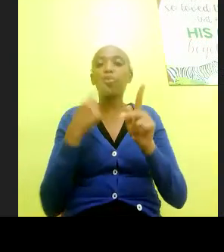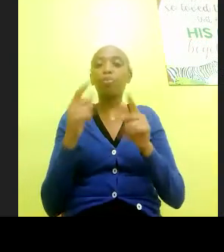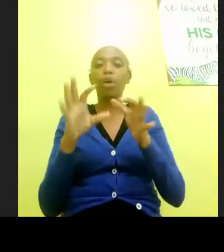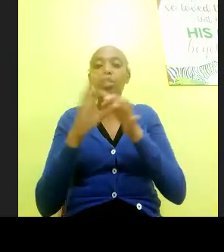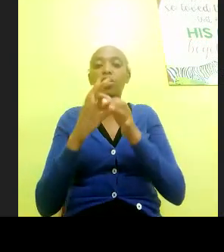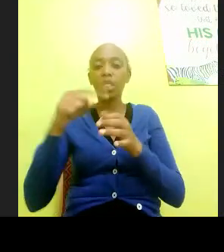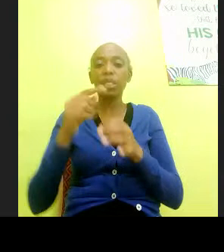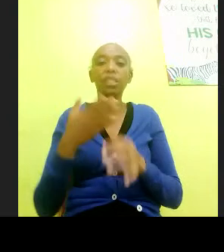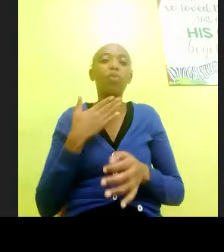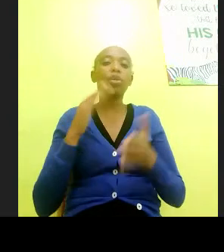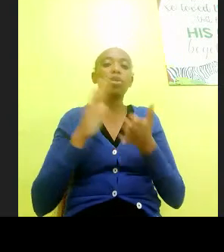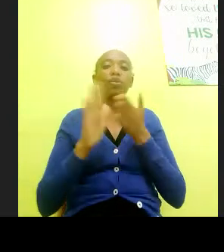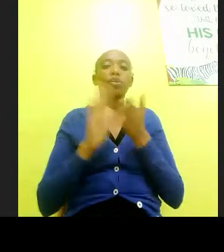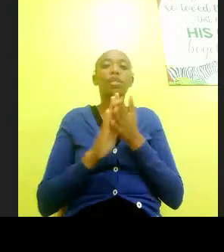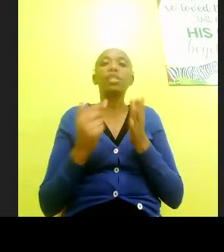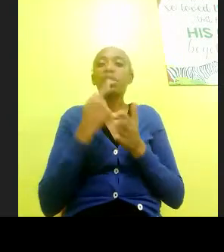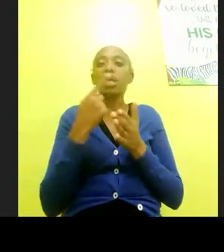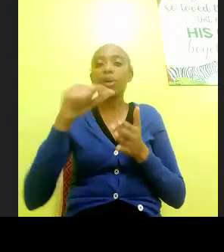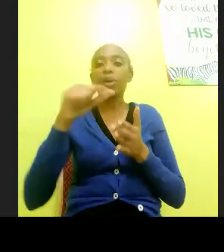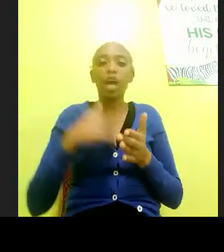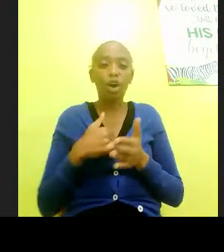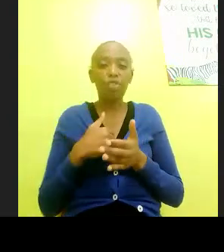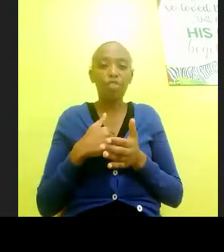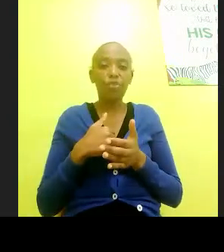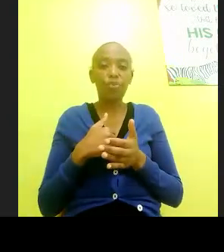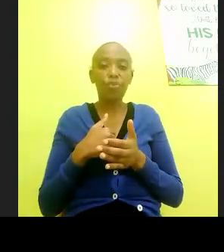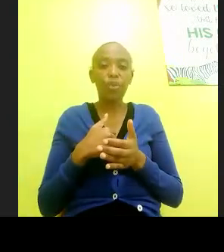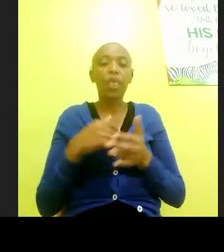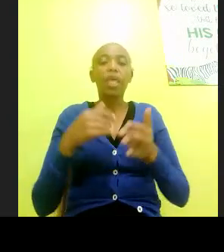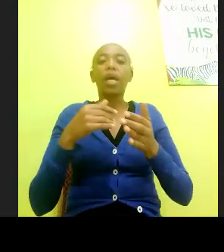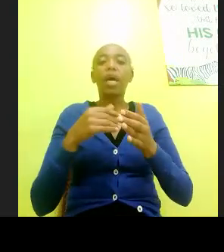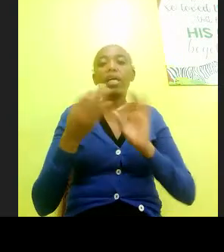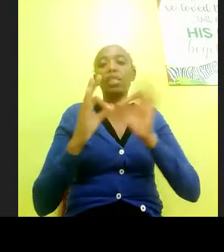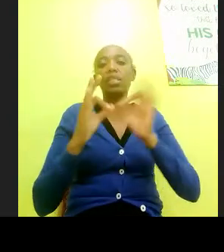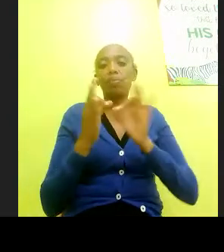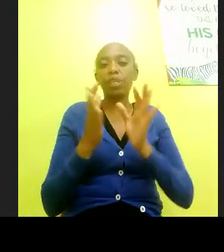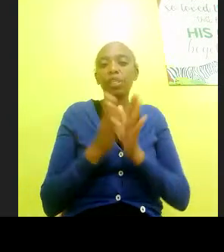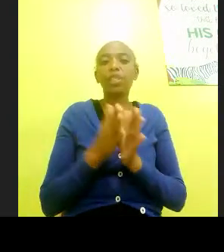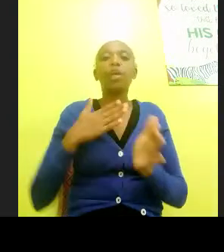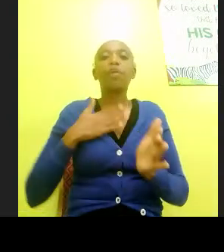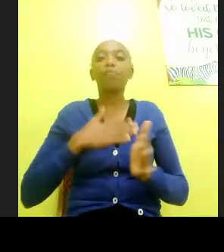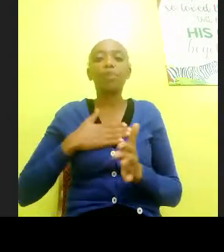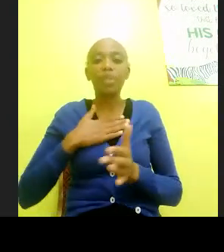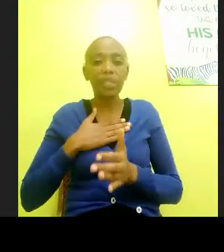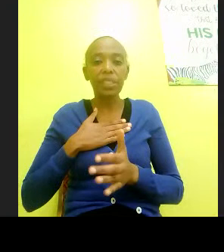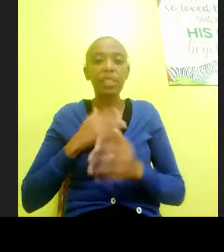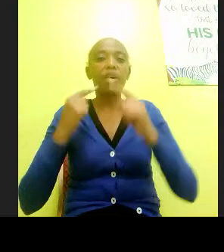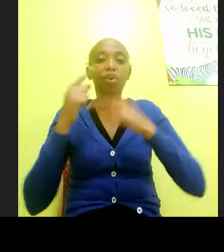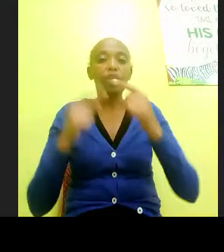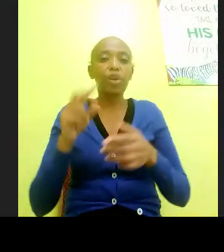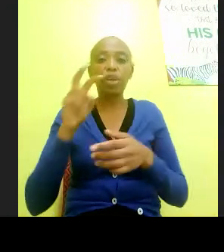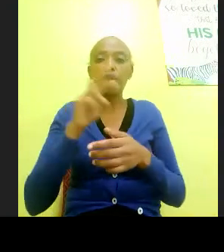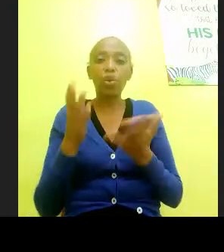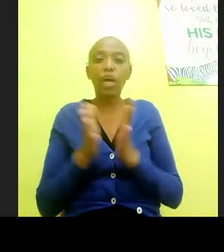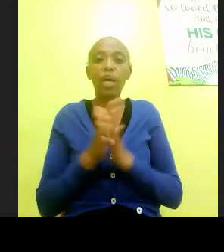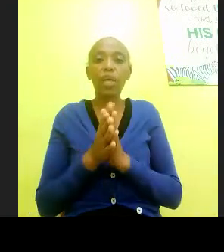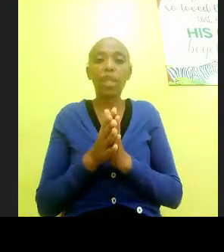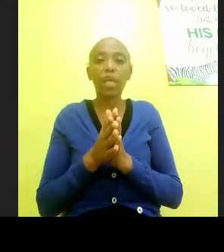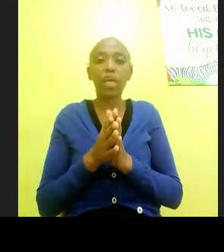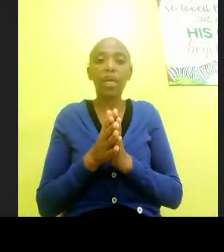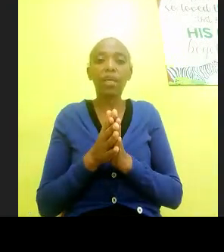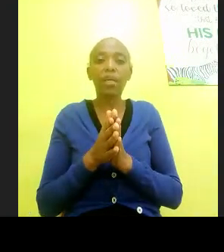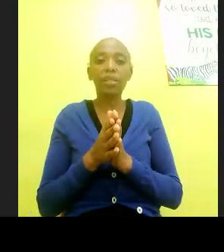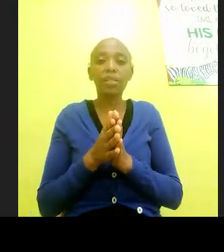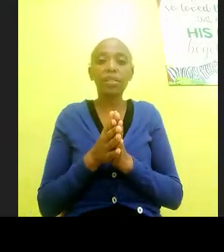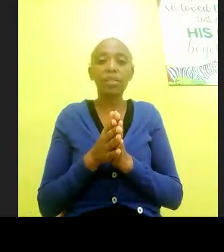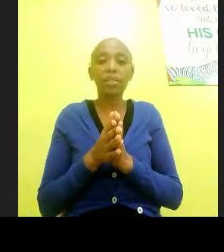to quickly flag that we do have simultaneous interpretation. Please go ahead and look at the sign, which is